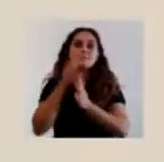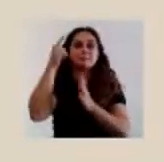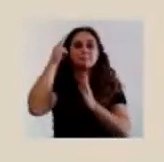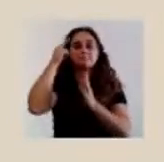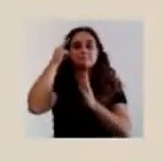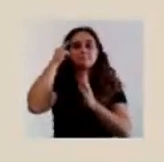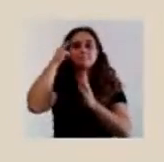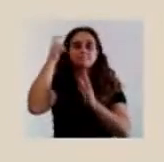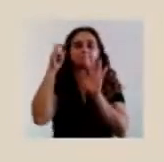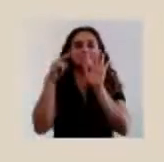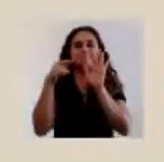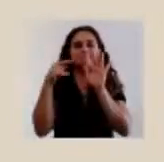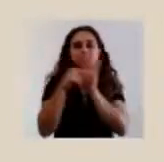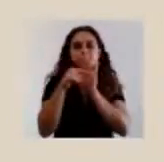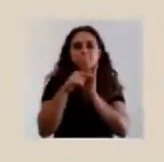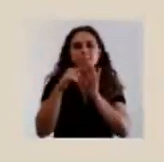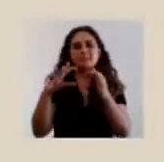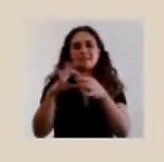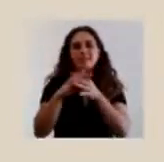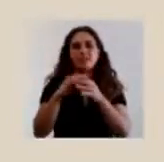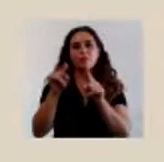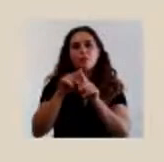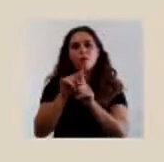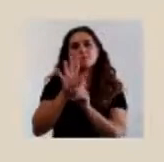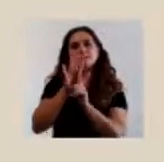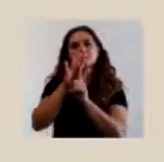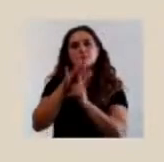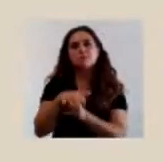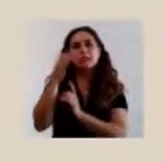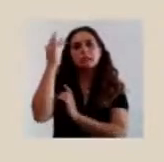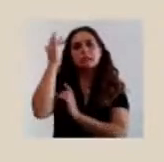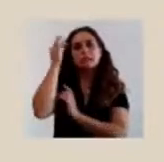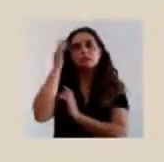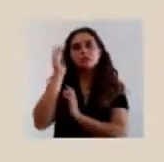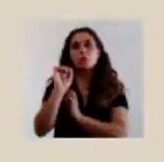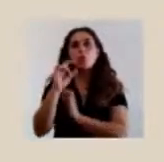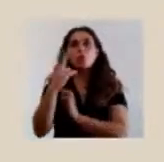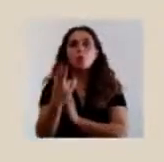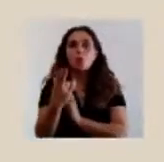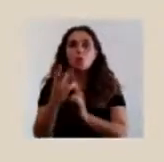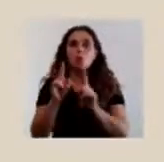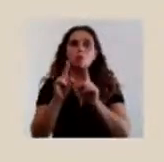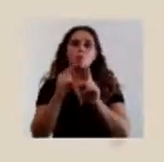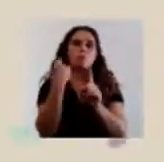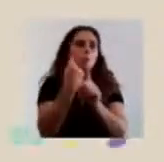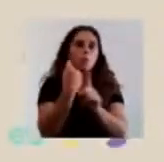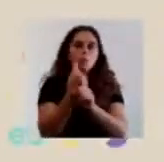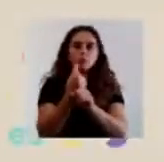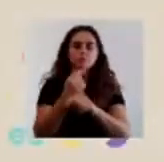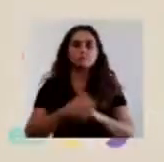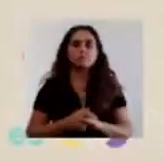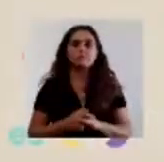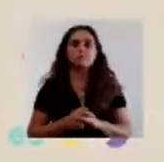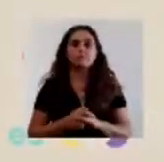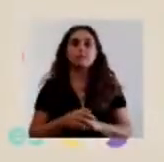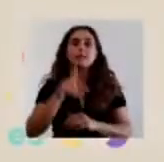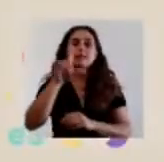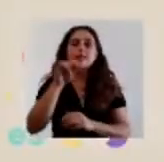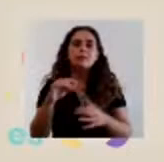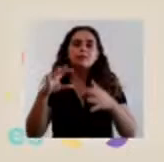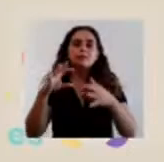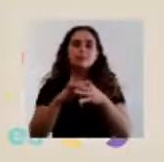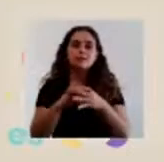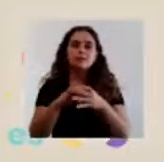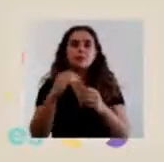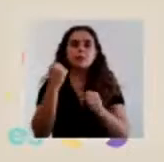today, to signify a one-sided tendency of the mind or undue propensity towards something. It also lies